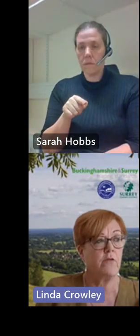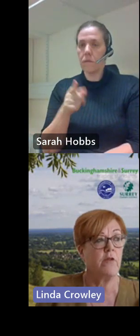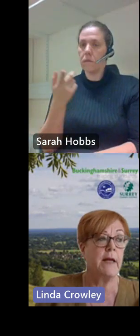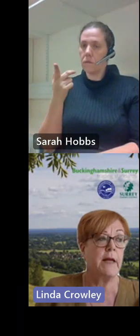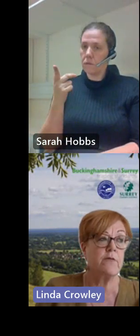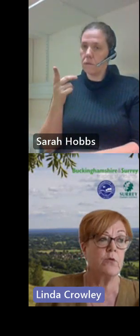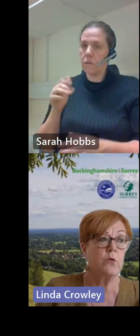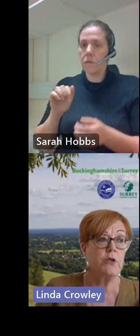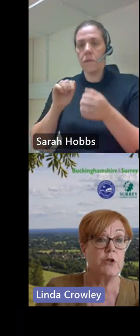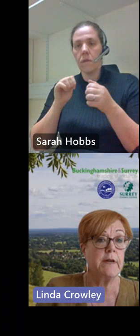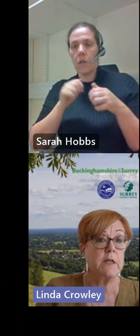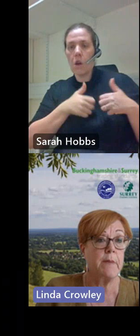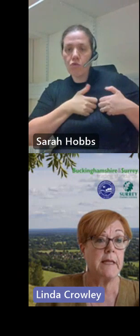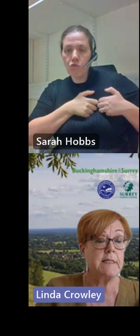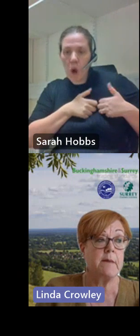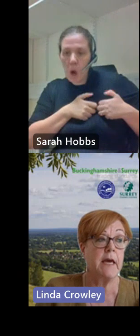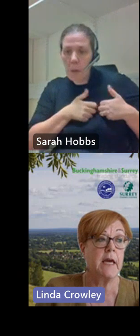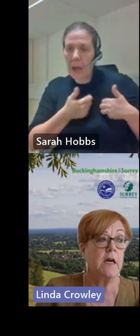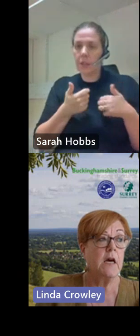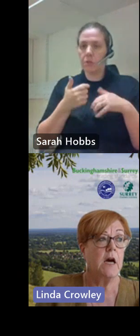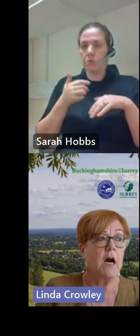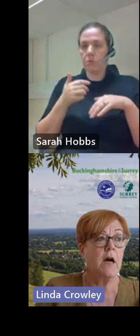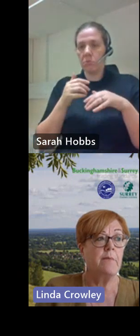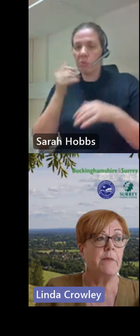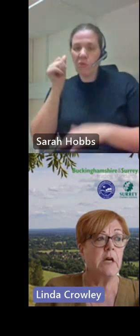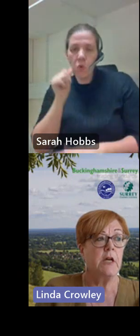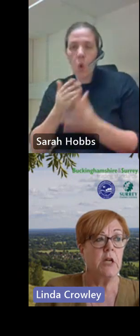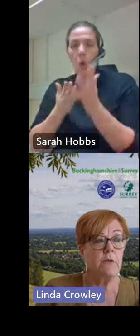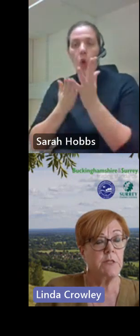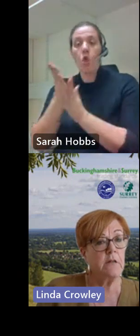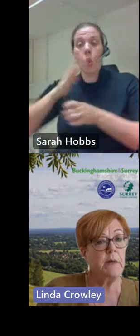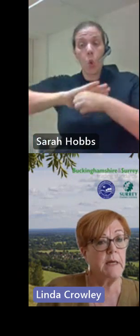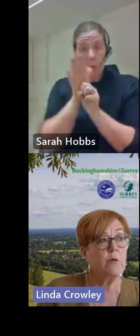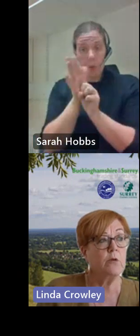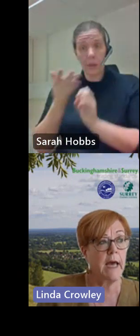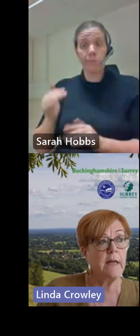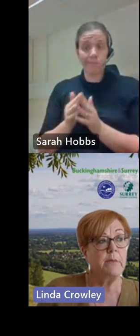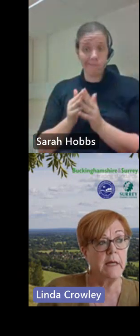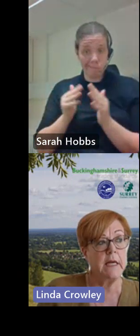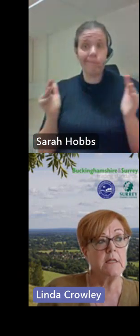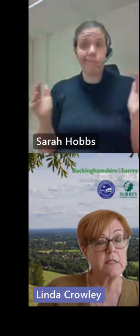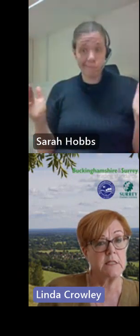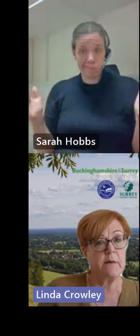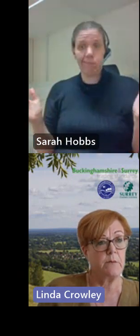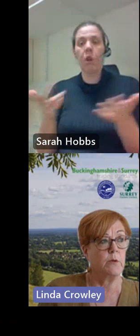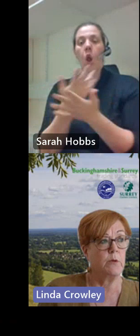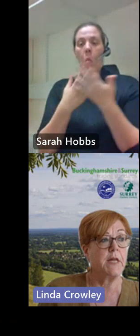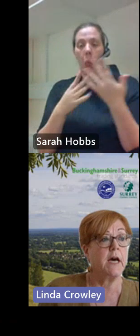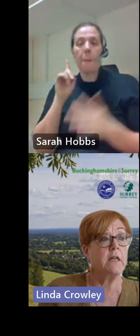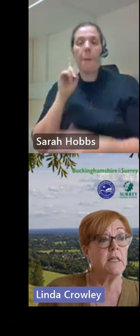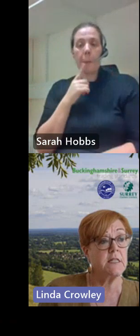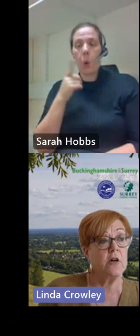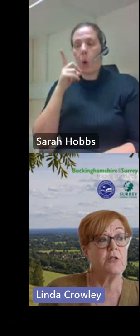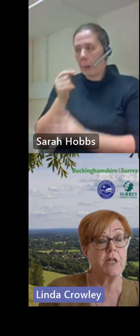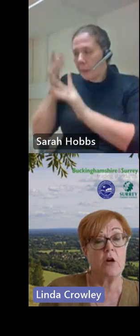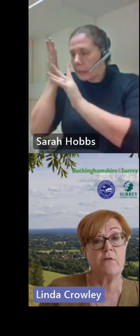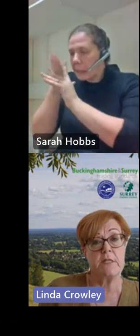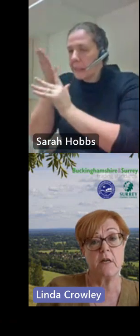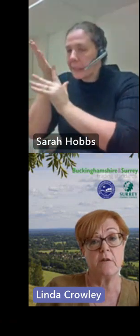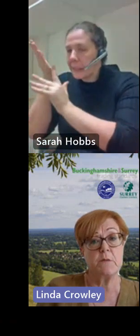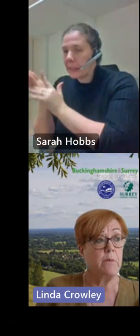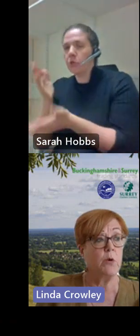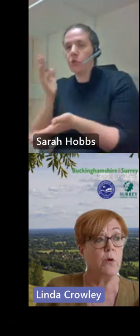of romance fraud during the pandemic, you know, certain people can be susceptible to that. And it's